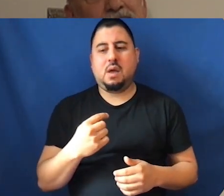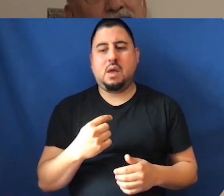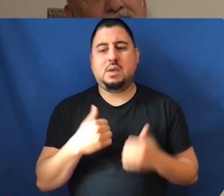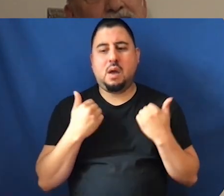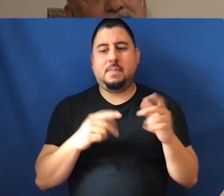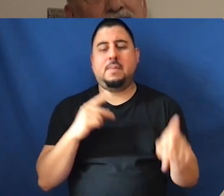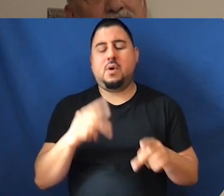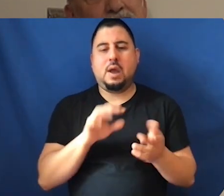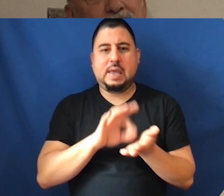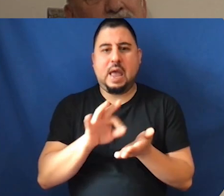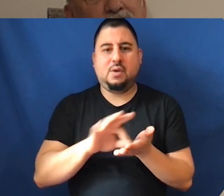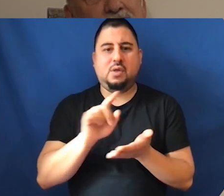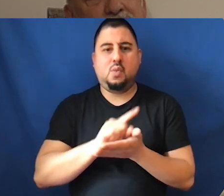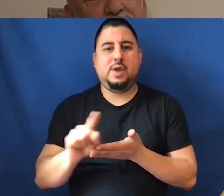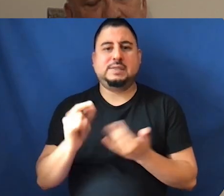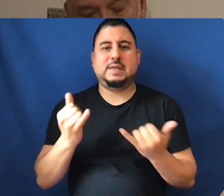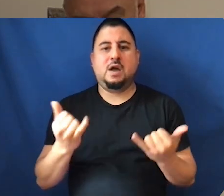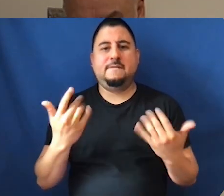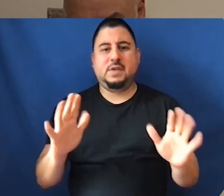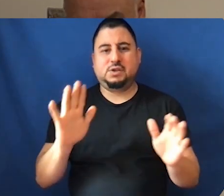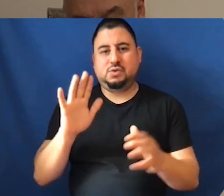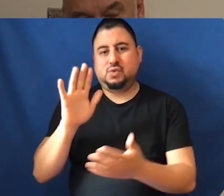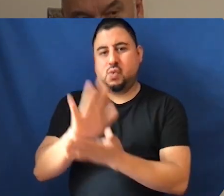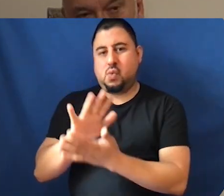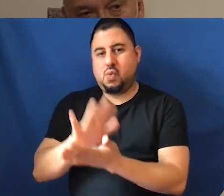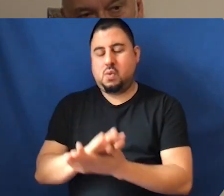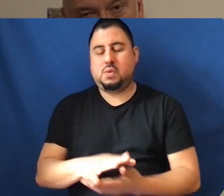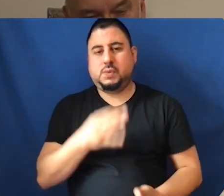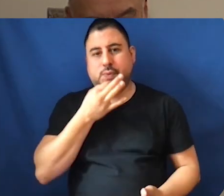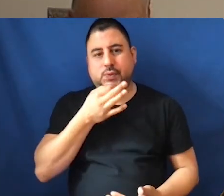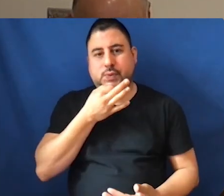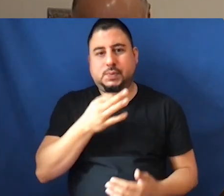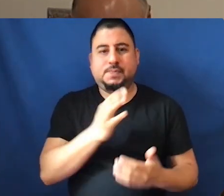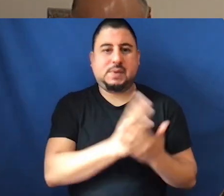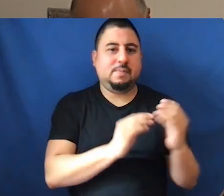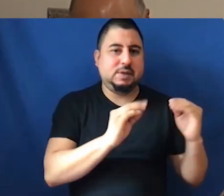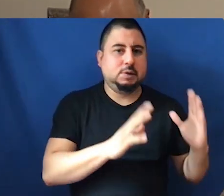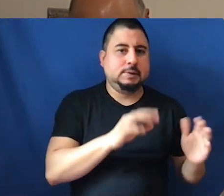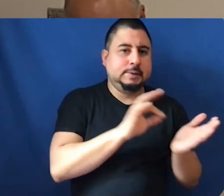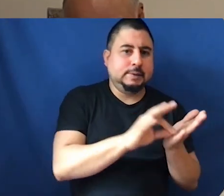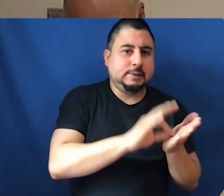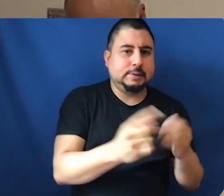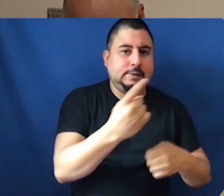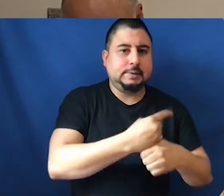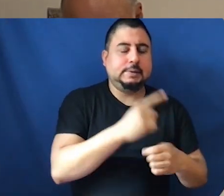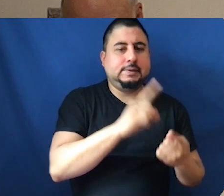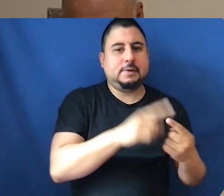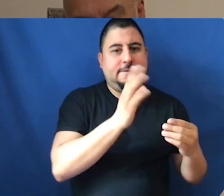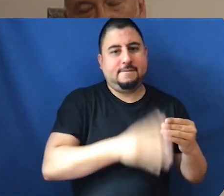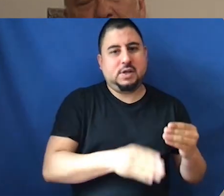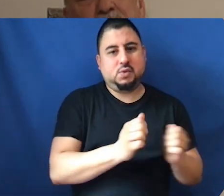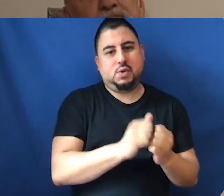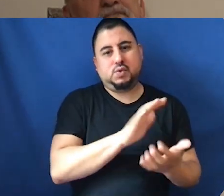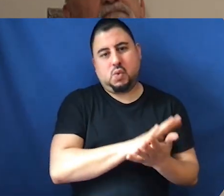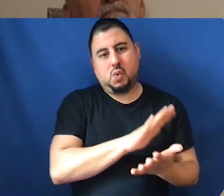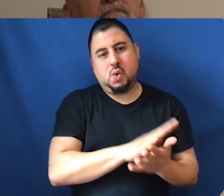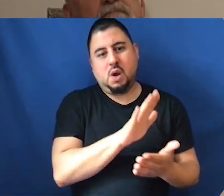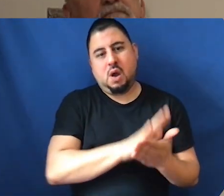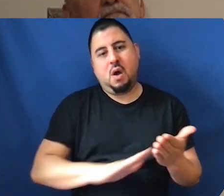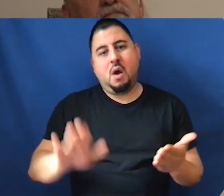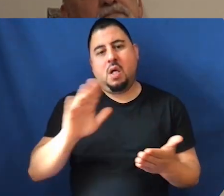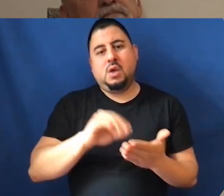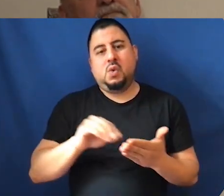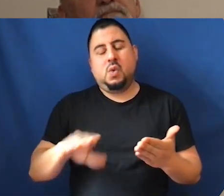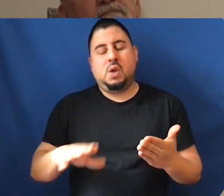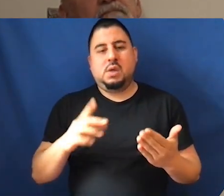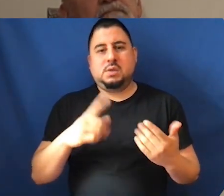people are counting the weeks now until they're done with school, right? Some teachers are counting the days until they're done with school, right? College students are,